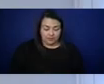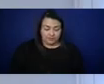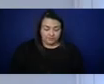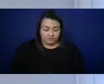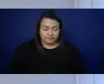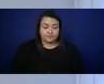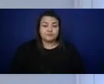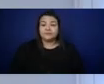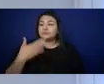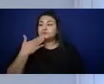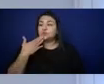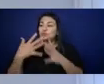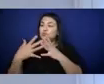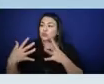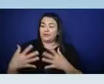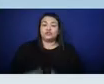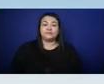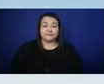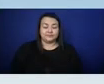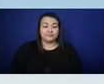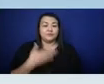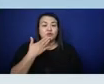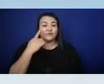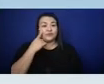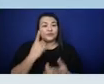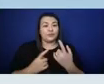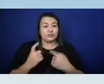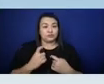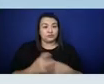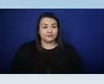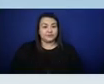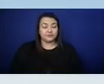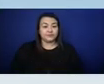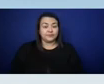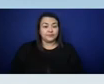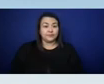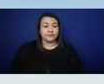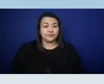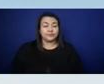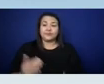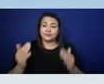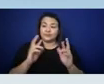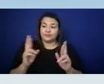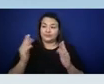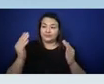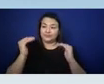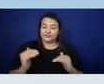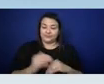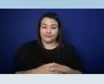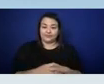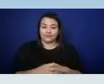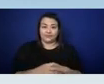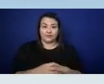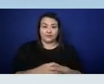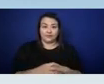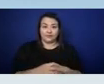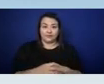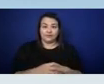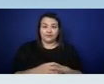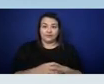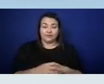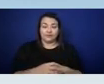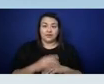documentation and ensuring that we're allocating the vaccines for the people that we have signed up for that one particular day.